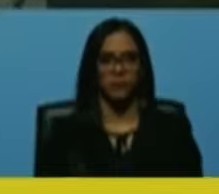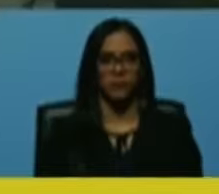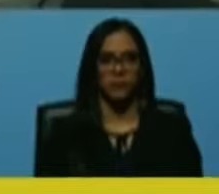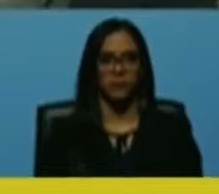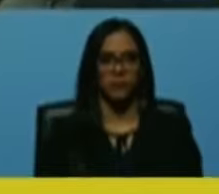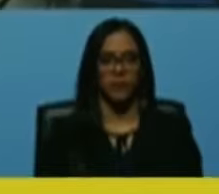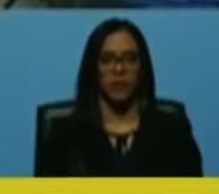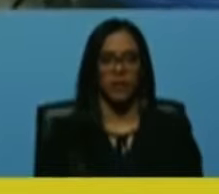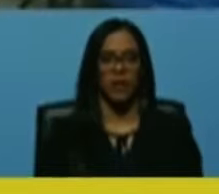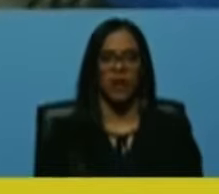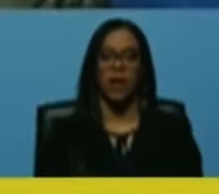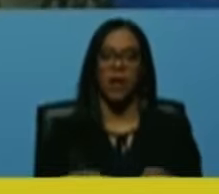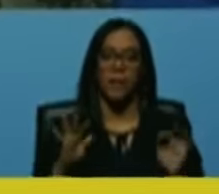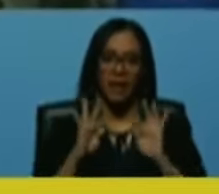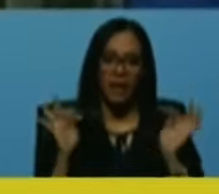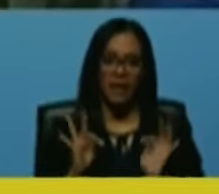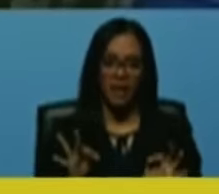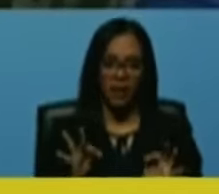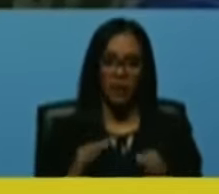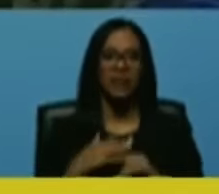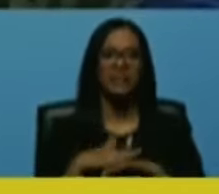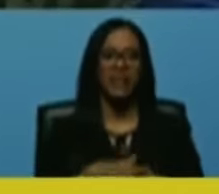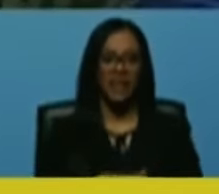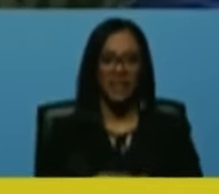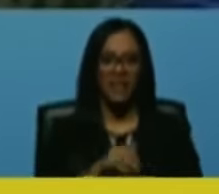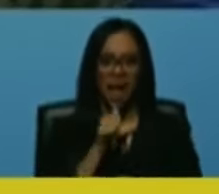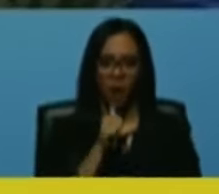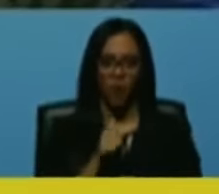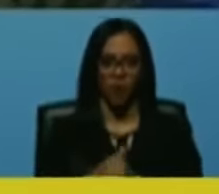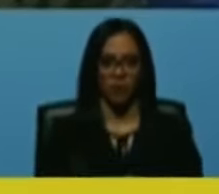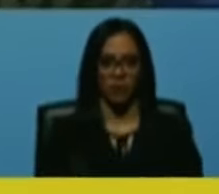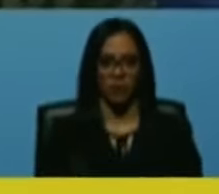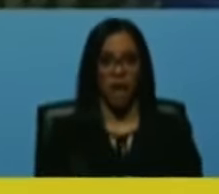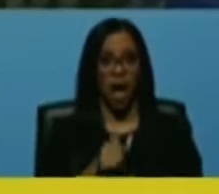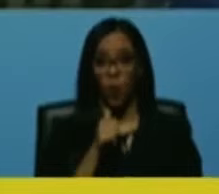prioritized handling the internal water supply?